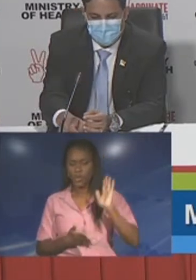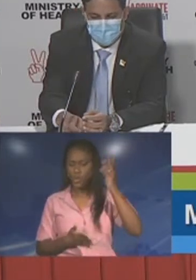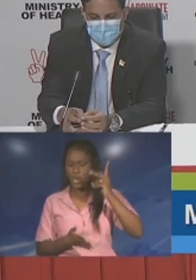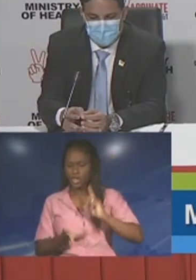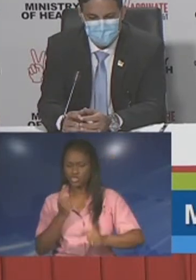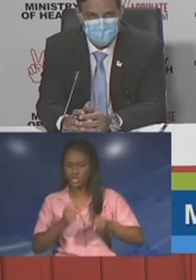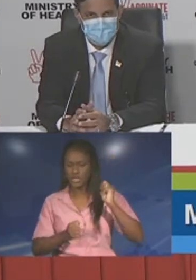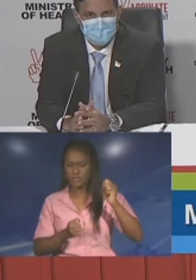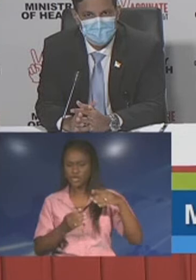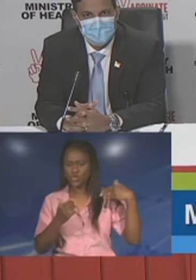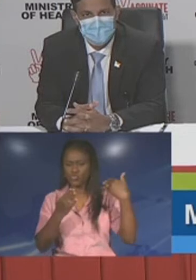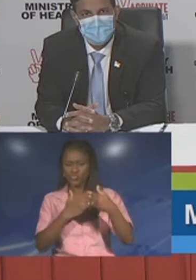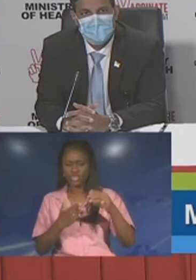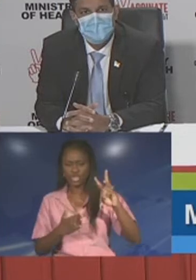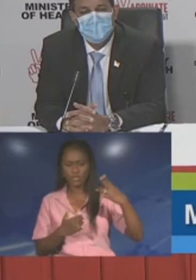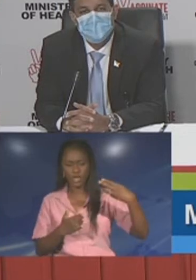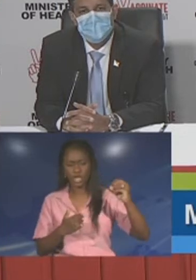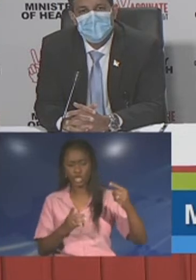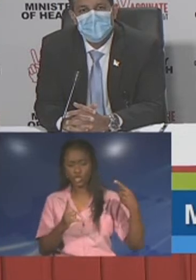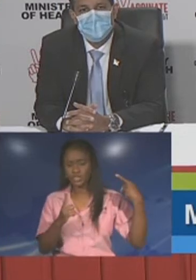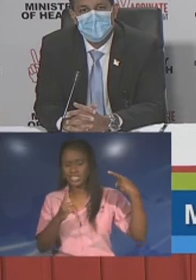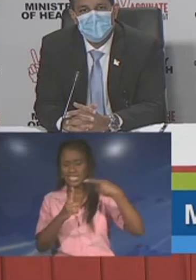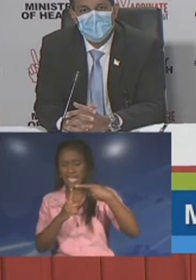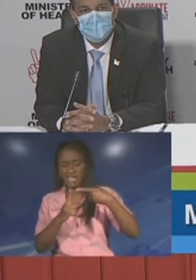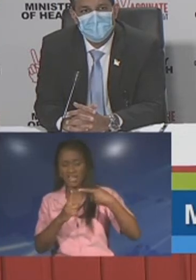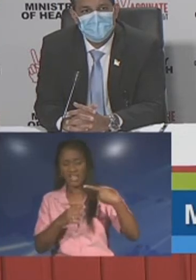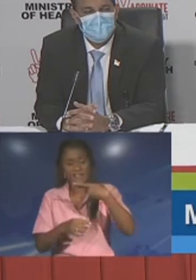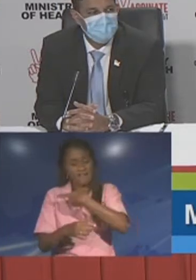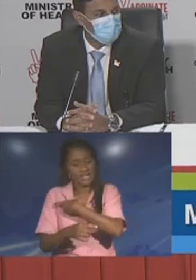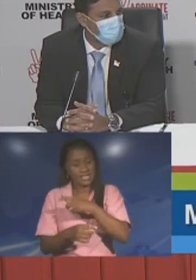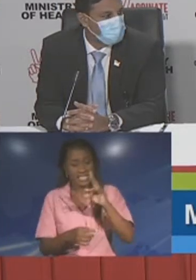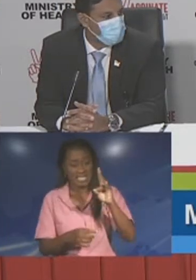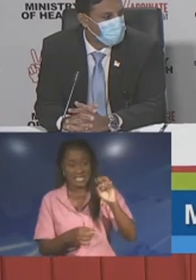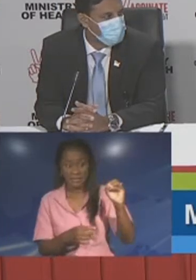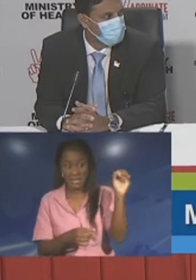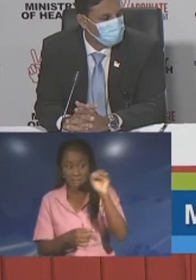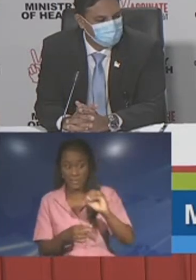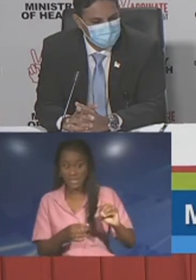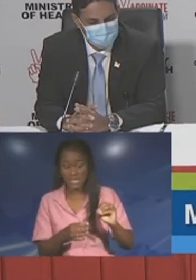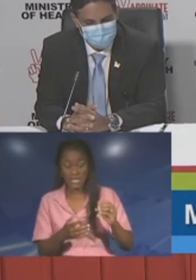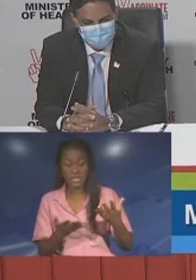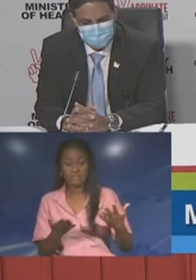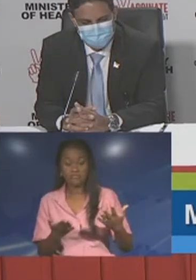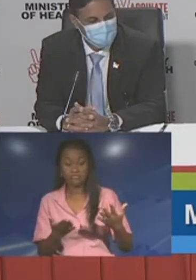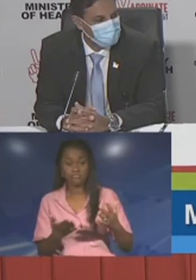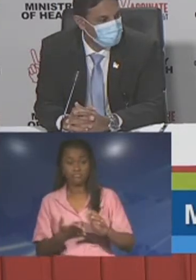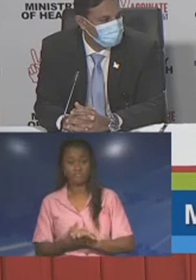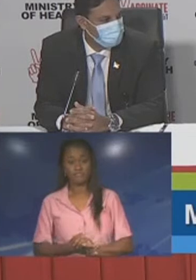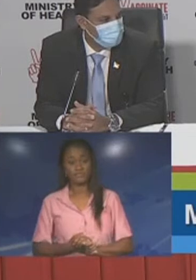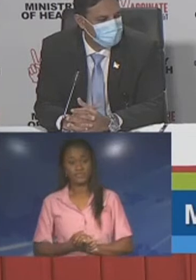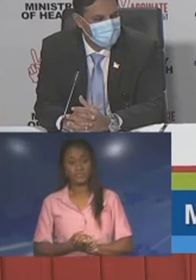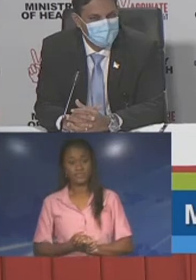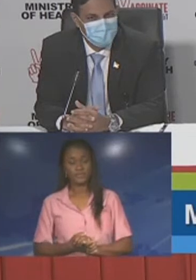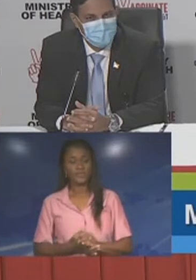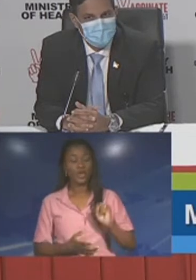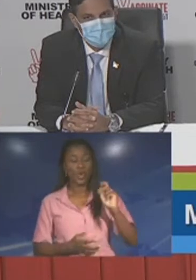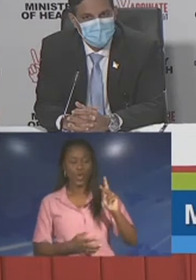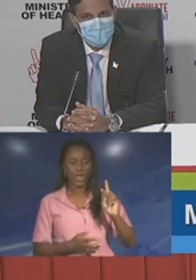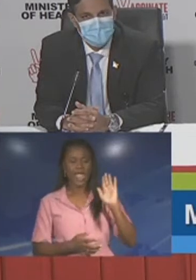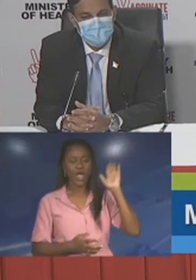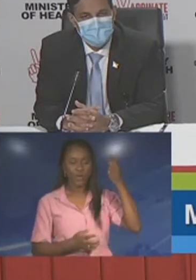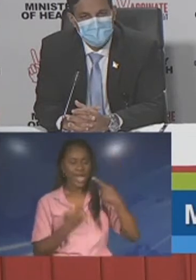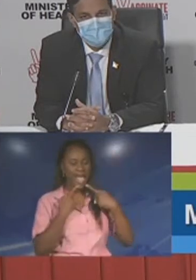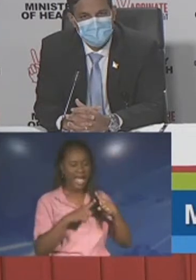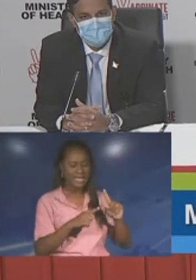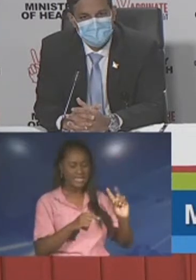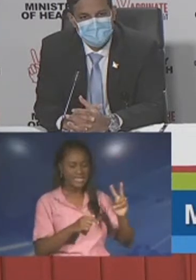the WHO target of vaccinating 70% of our population? Okay, so I'll take the second